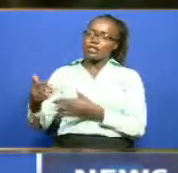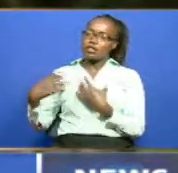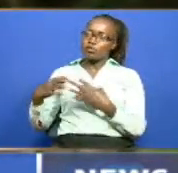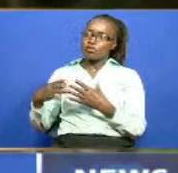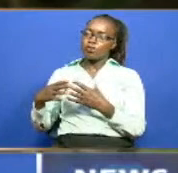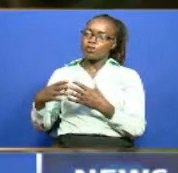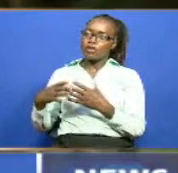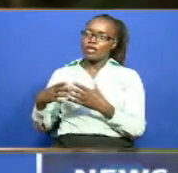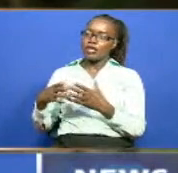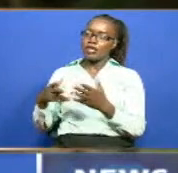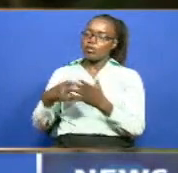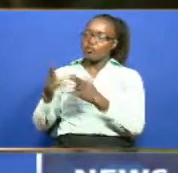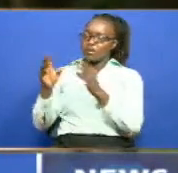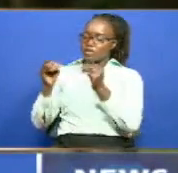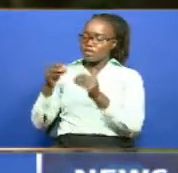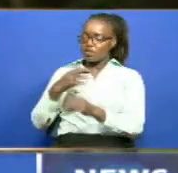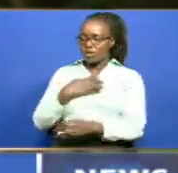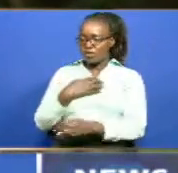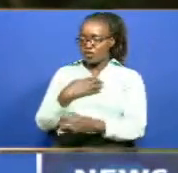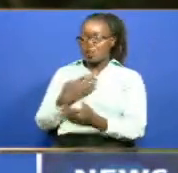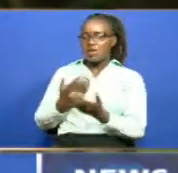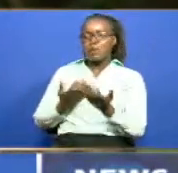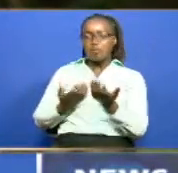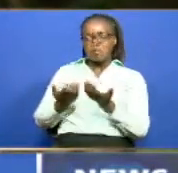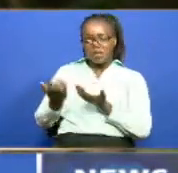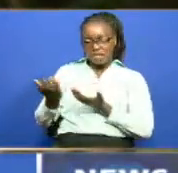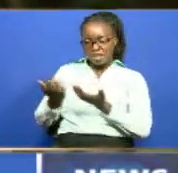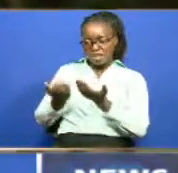unpaid leave. So a lot of businesses were sending people